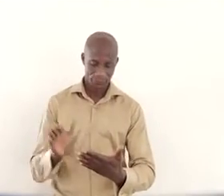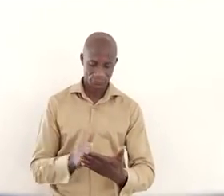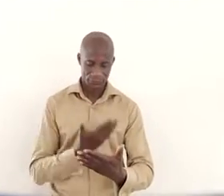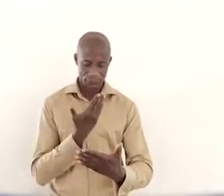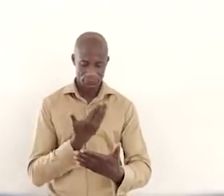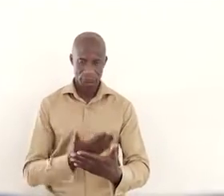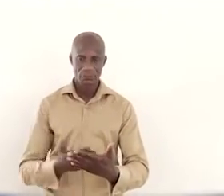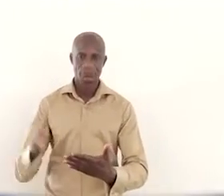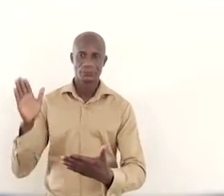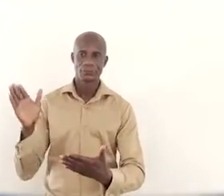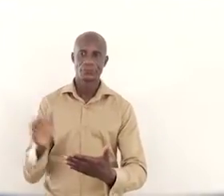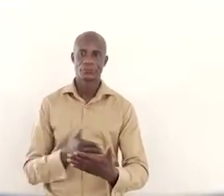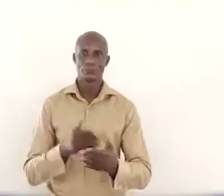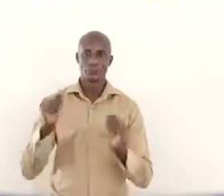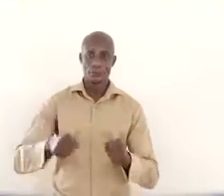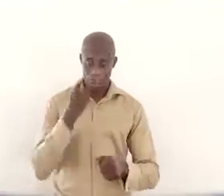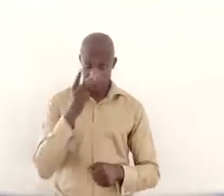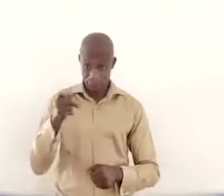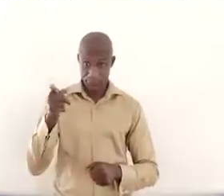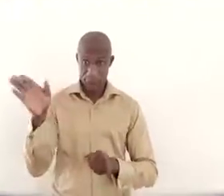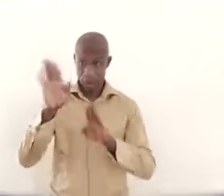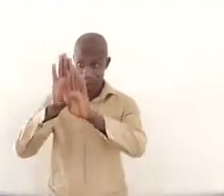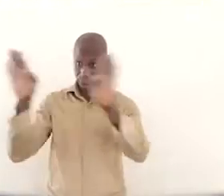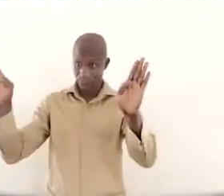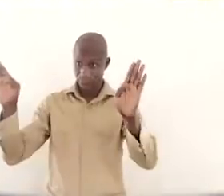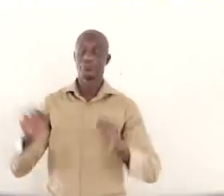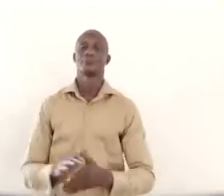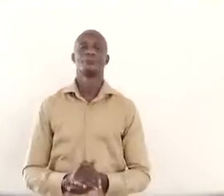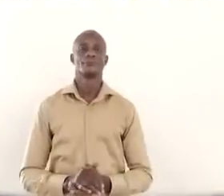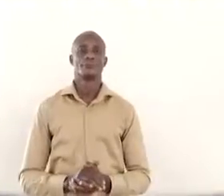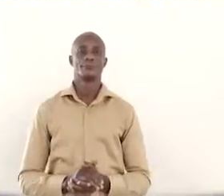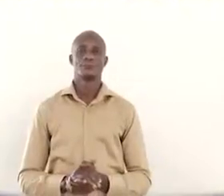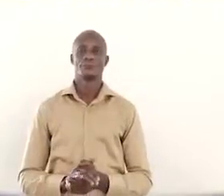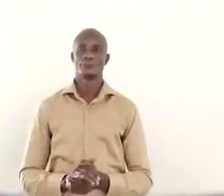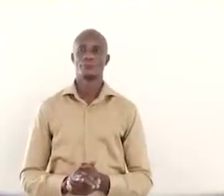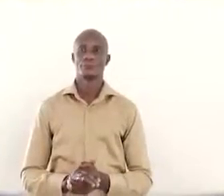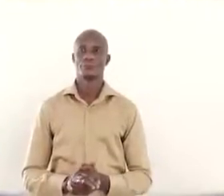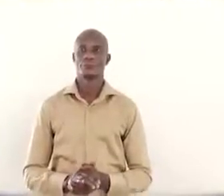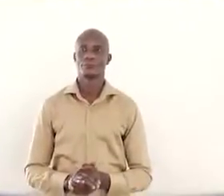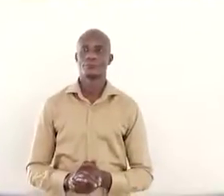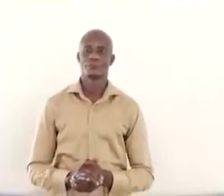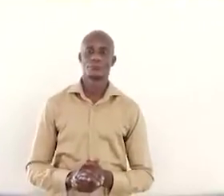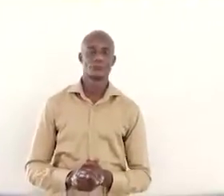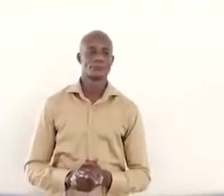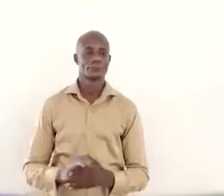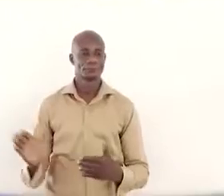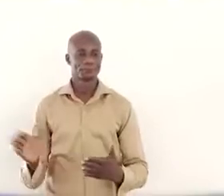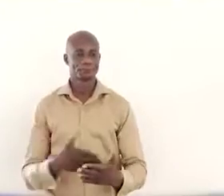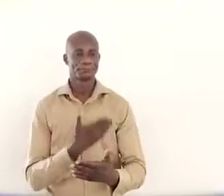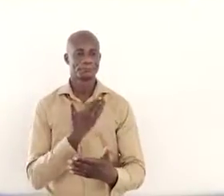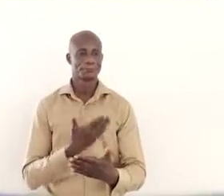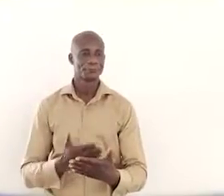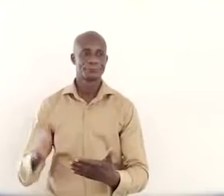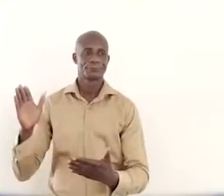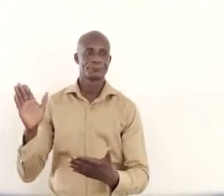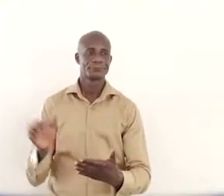Risen, I believe, yes, I believe. Jesus Christ is risen, my